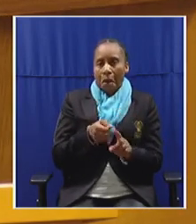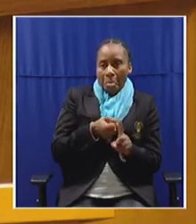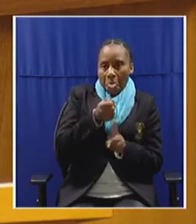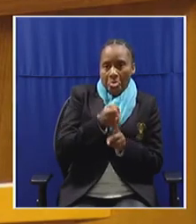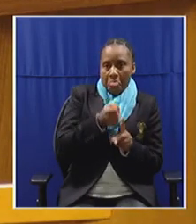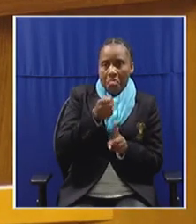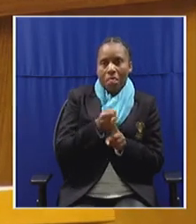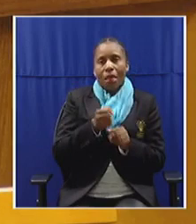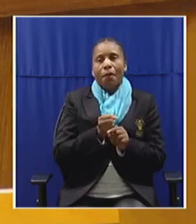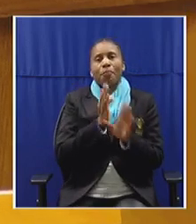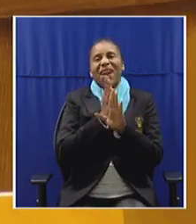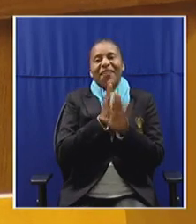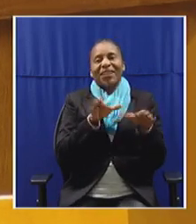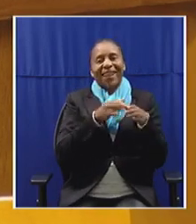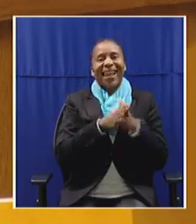sector enough.